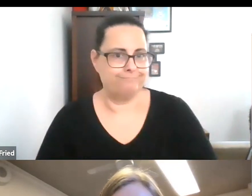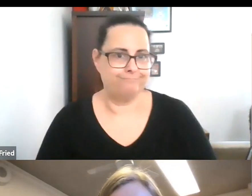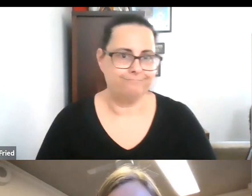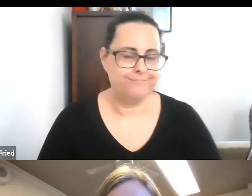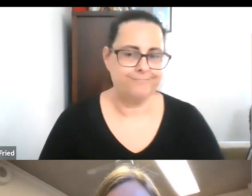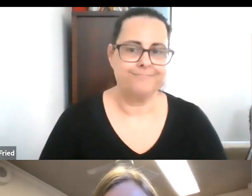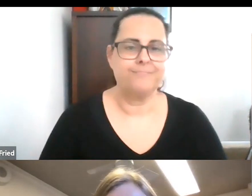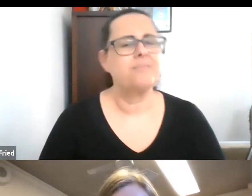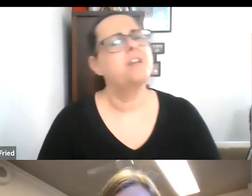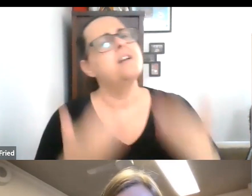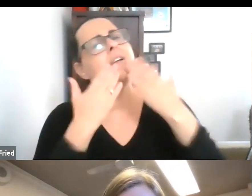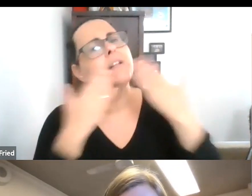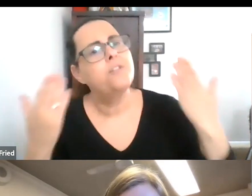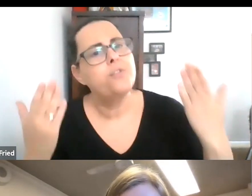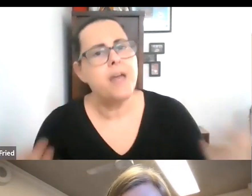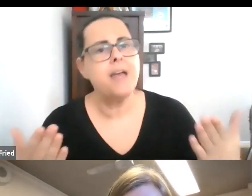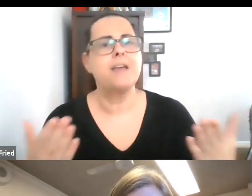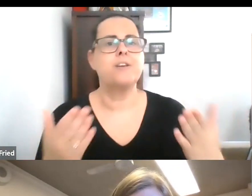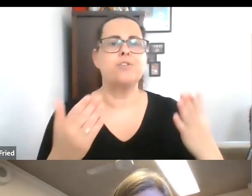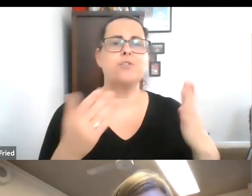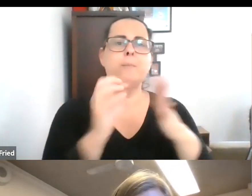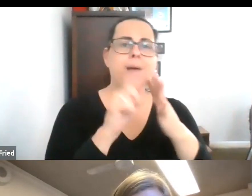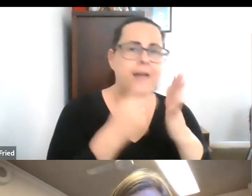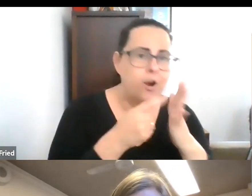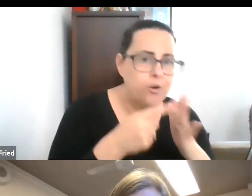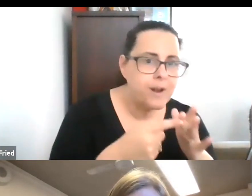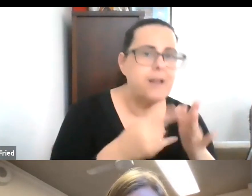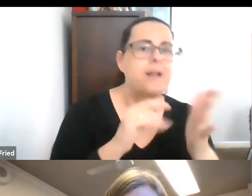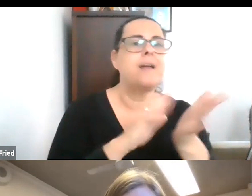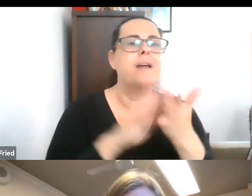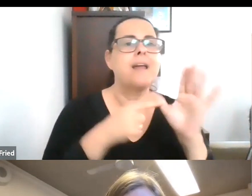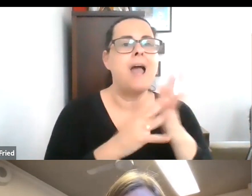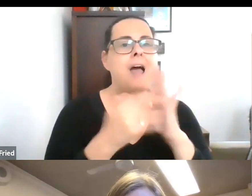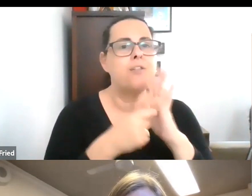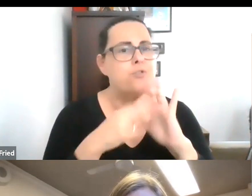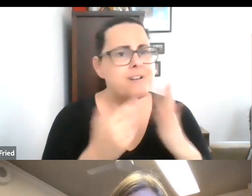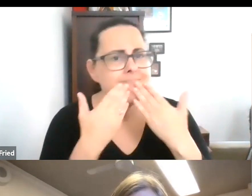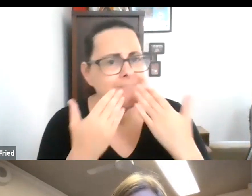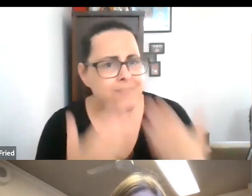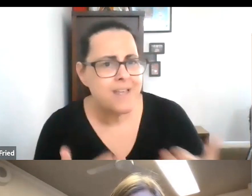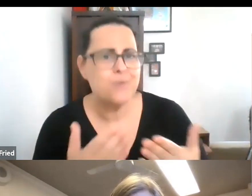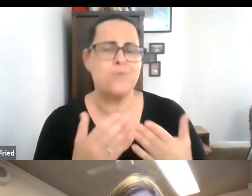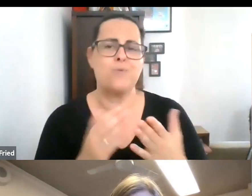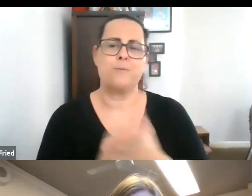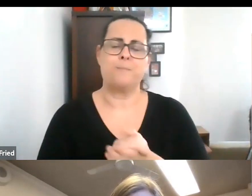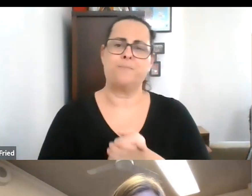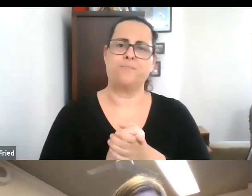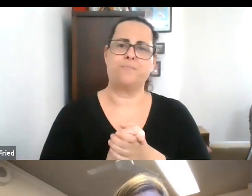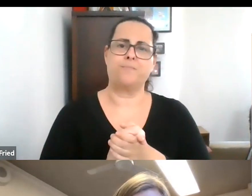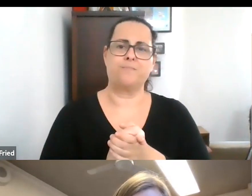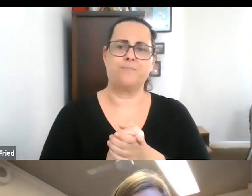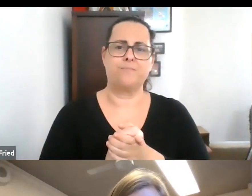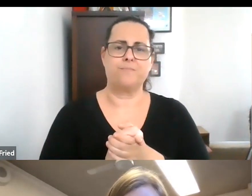Thank you. Thank you so very much, Catherine and Peri, for great presentation. Of course, always